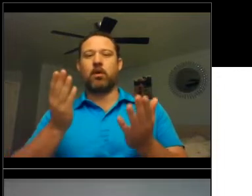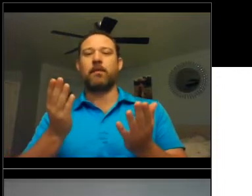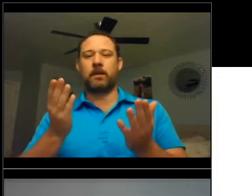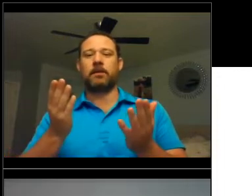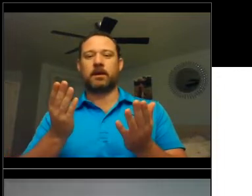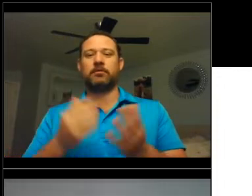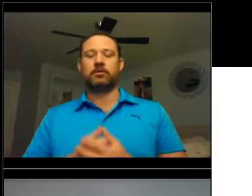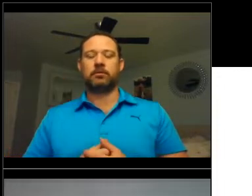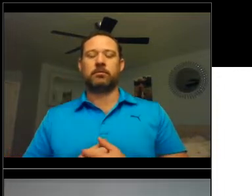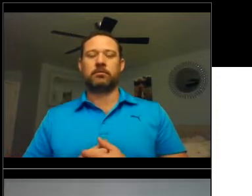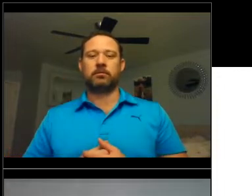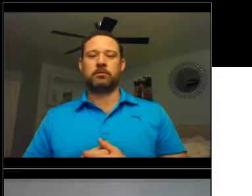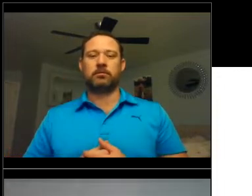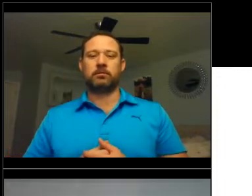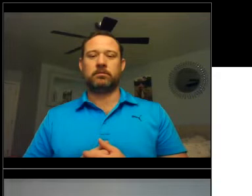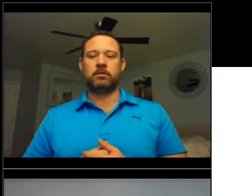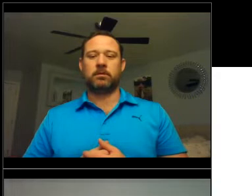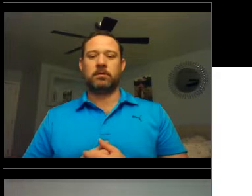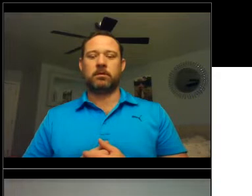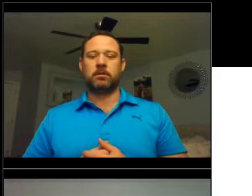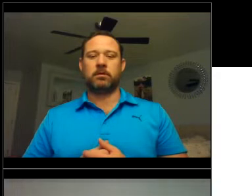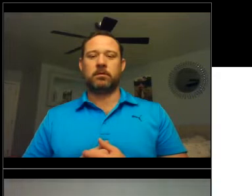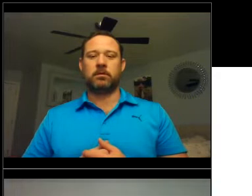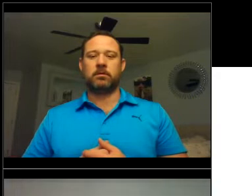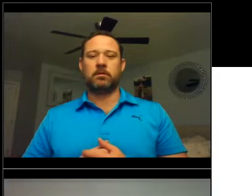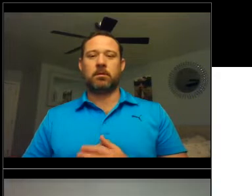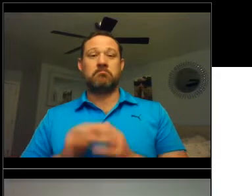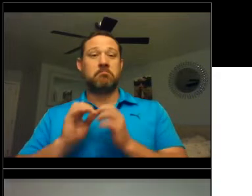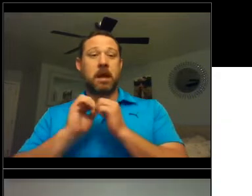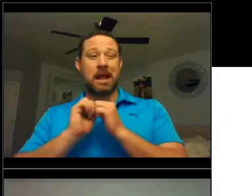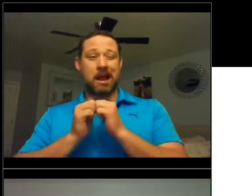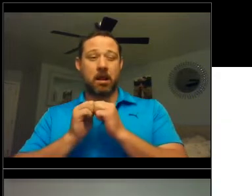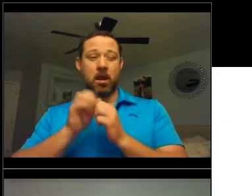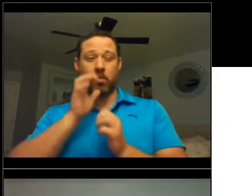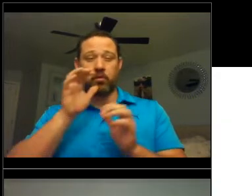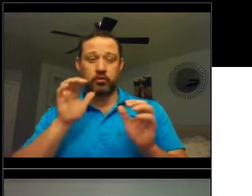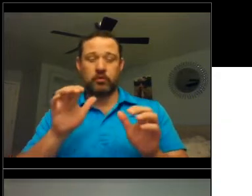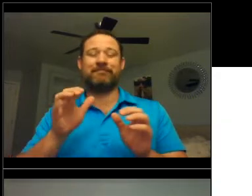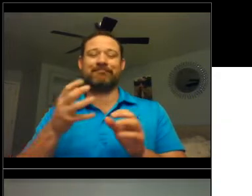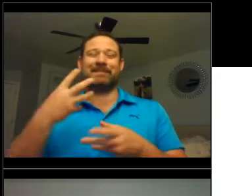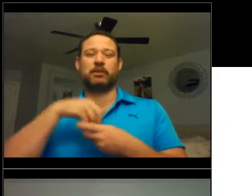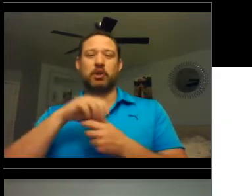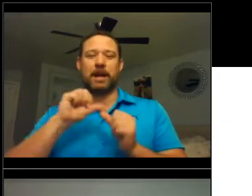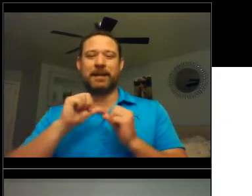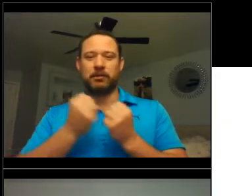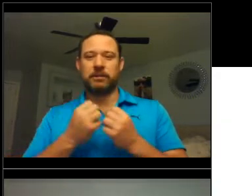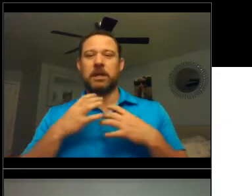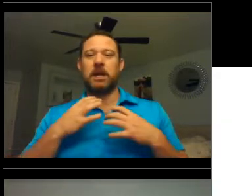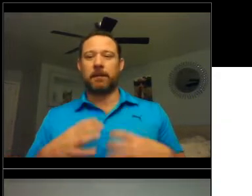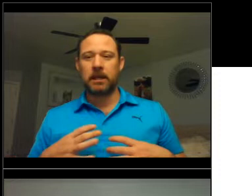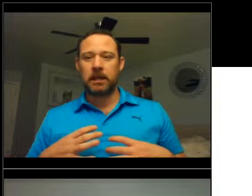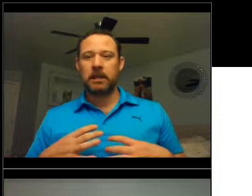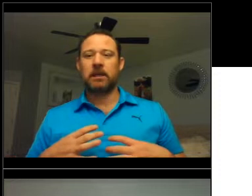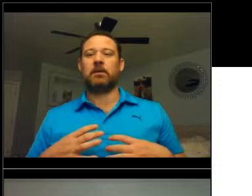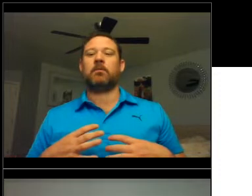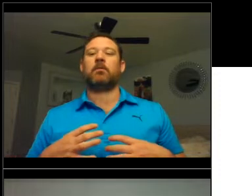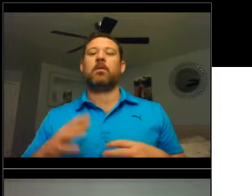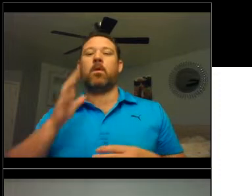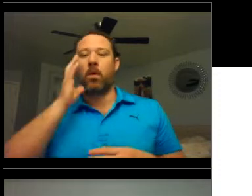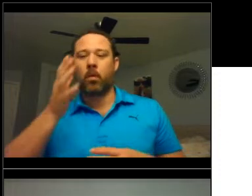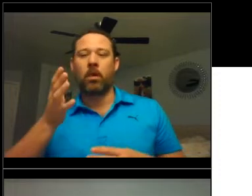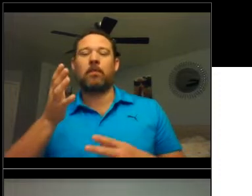And the way that we will be doing this, because we are an interagency committee, is we will be